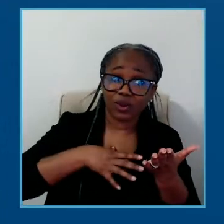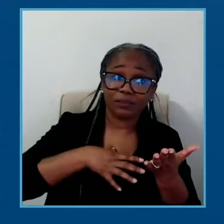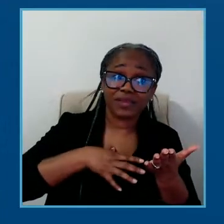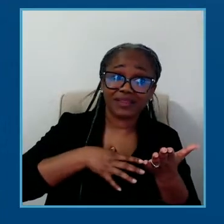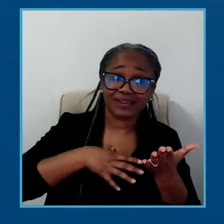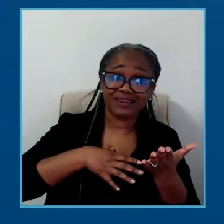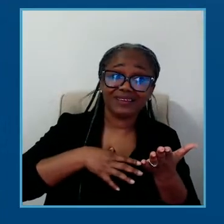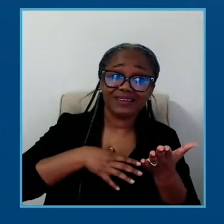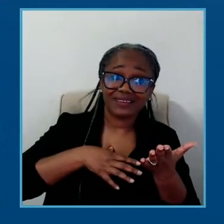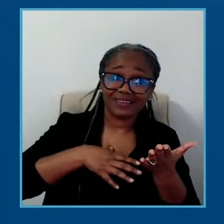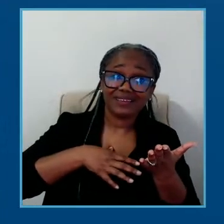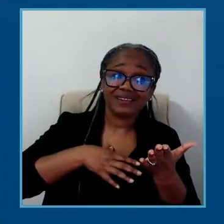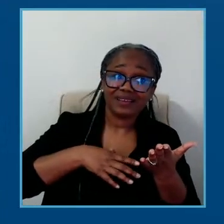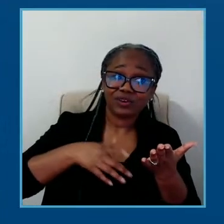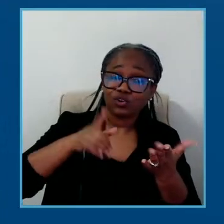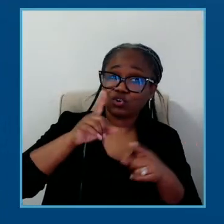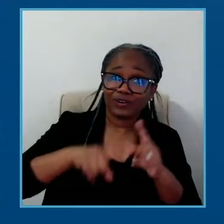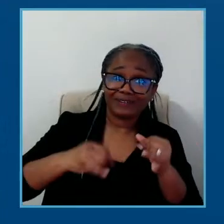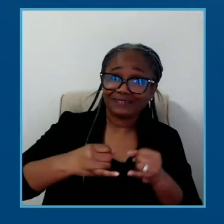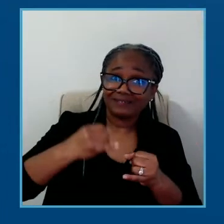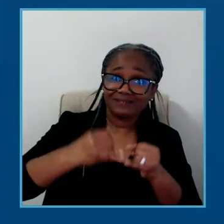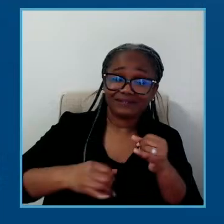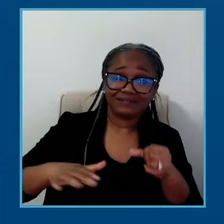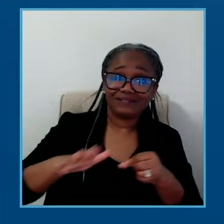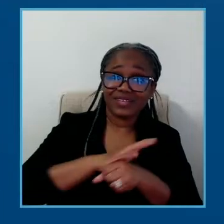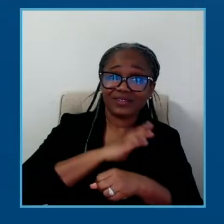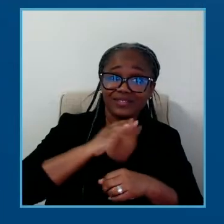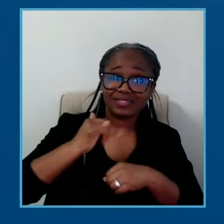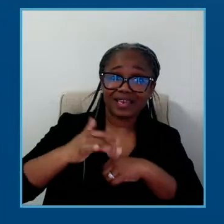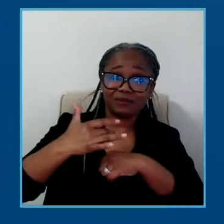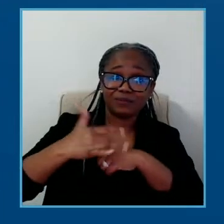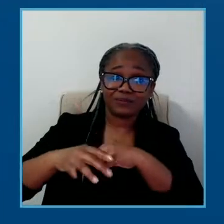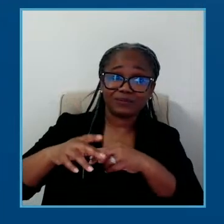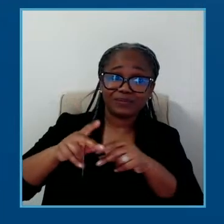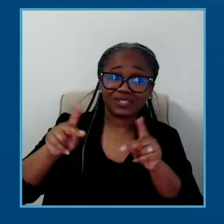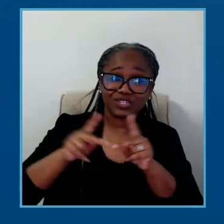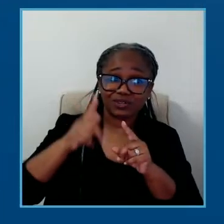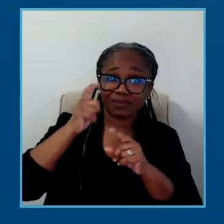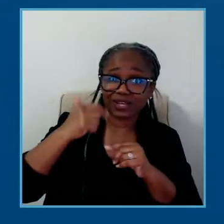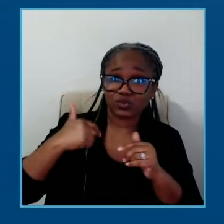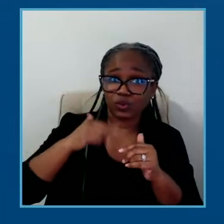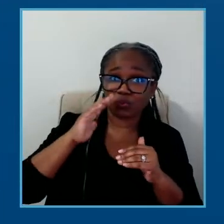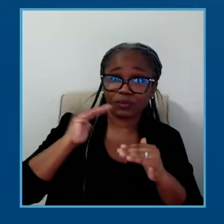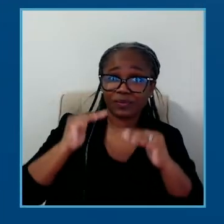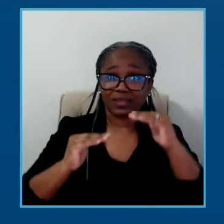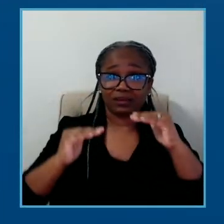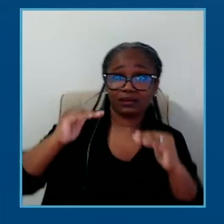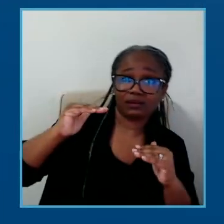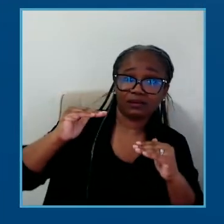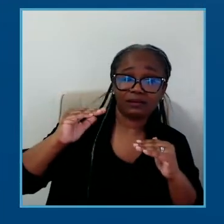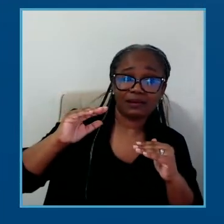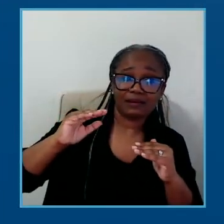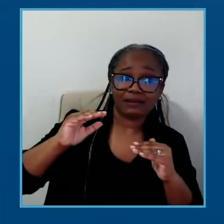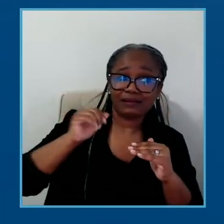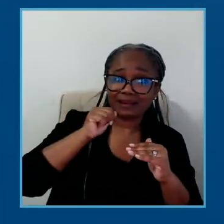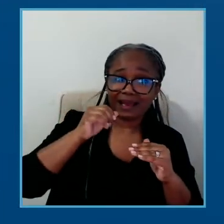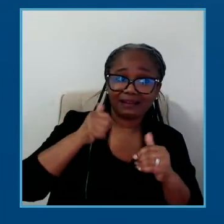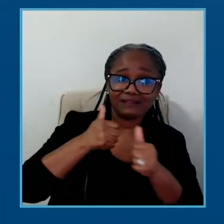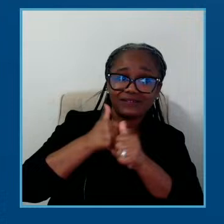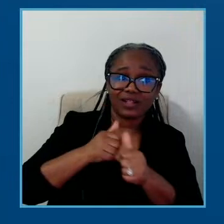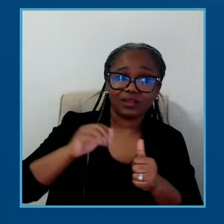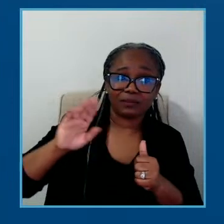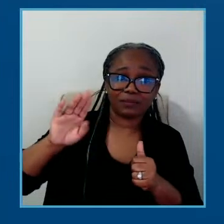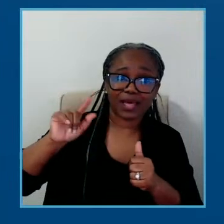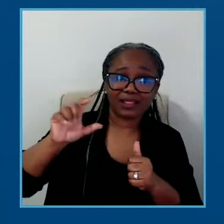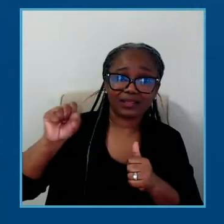balance, if you knew that the DNC exempts the ASDC president as it does the chair of the party from